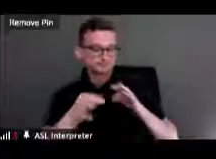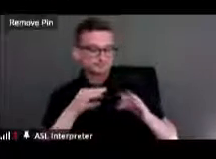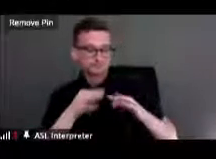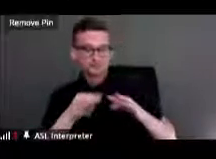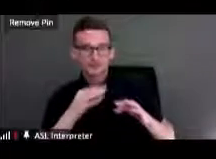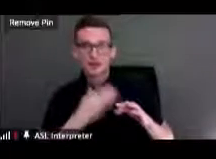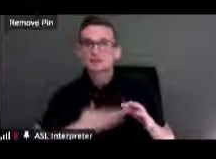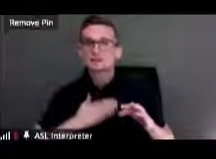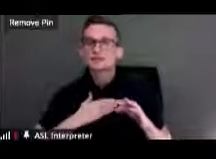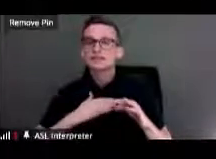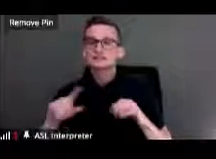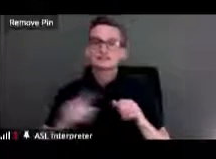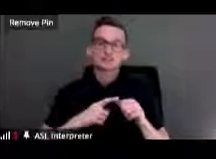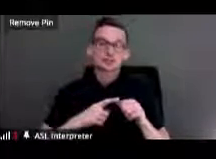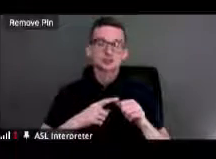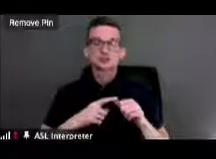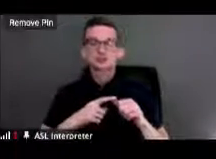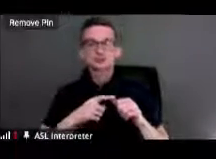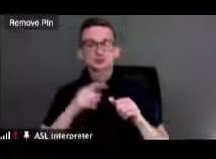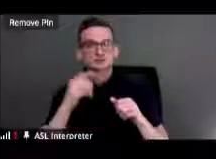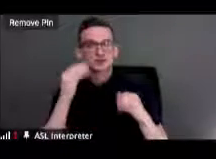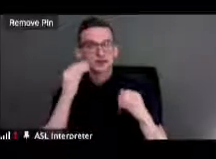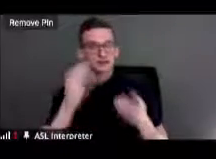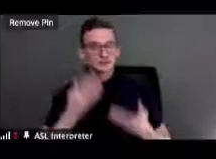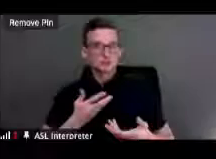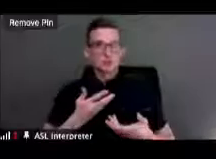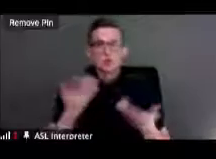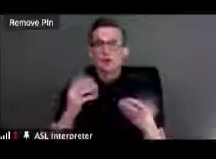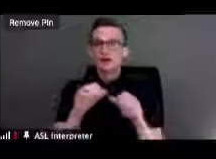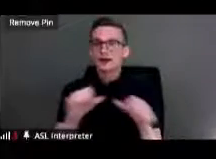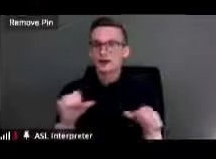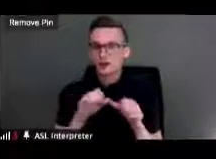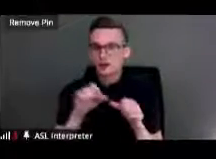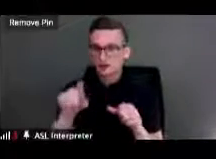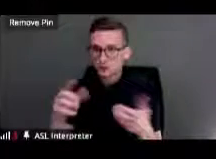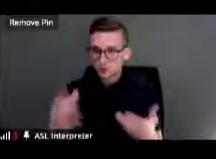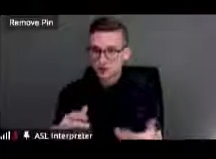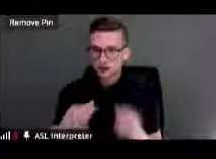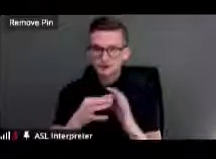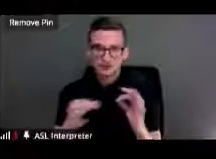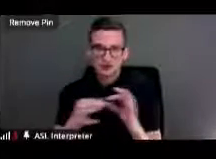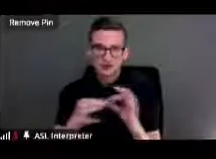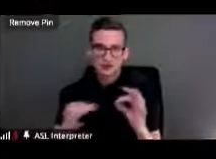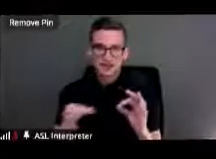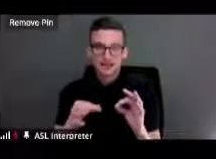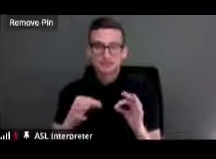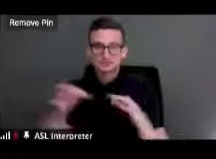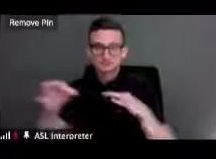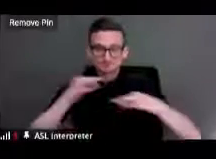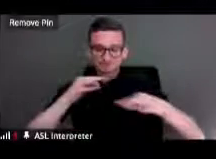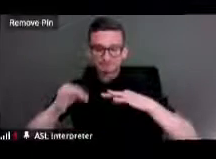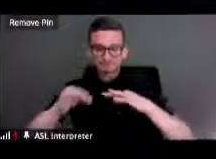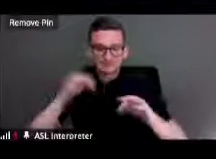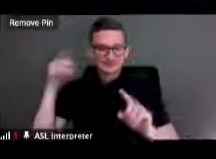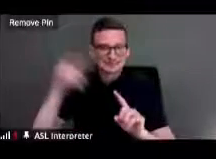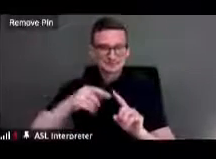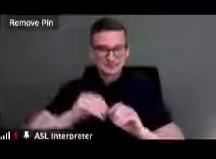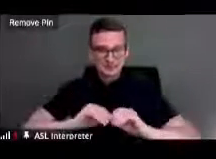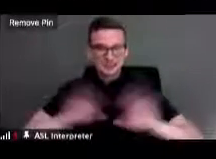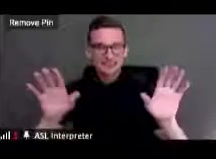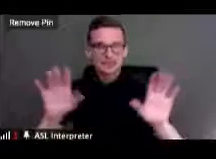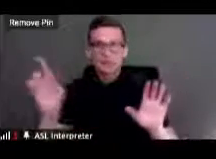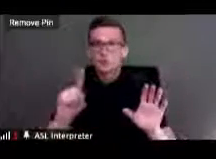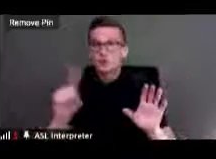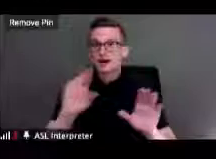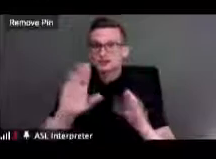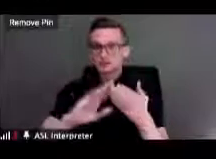the areas you would like to discuss and be as specific as possible about the boundaries of where your community is located.